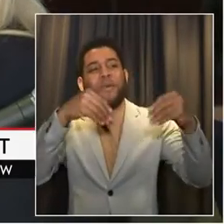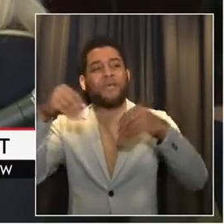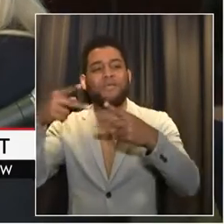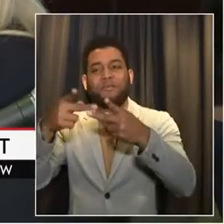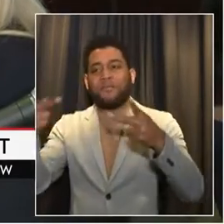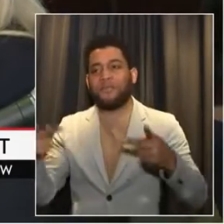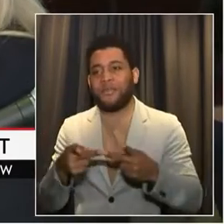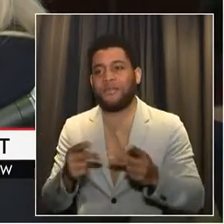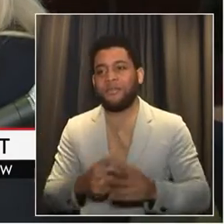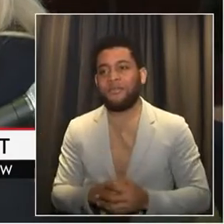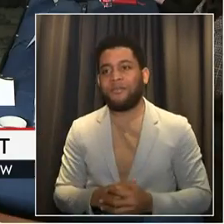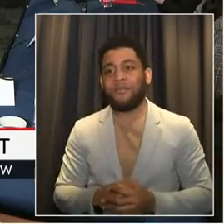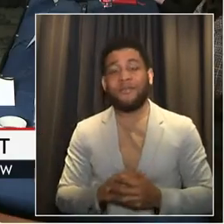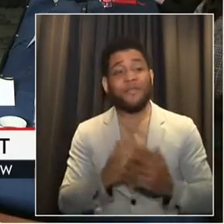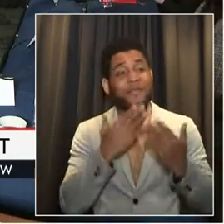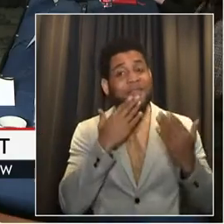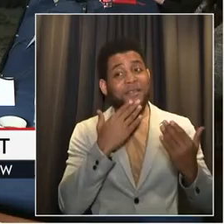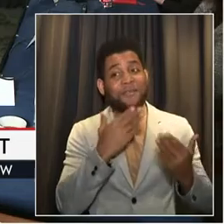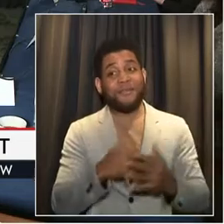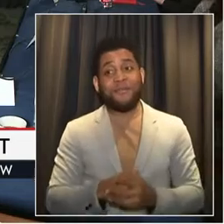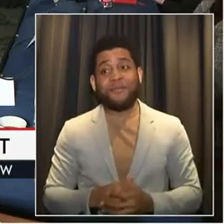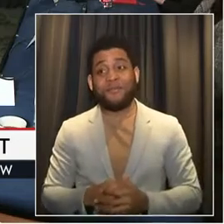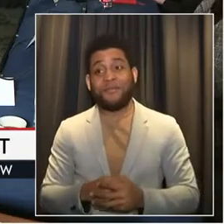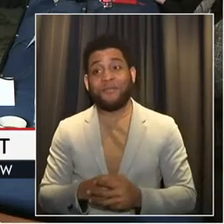We're at past 11:30.